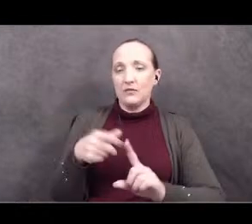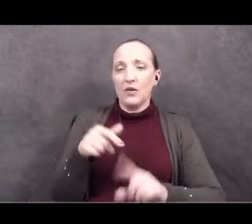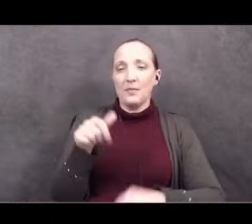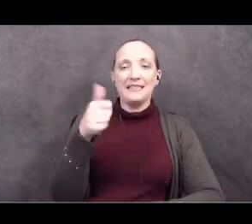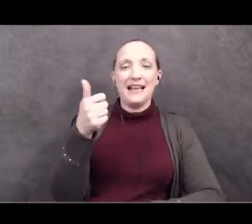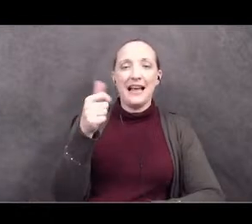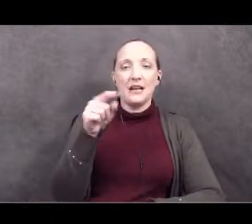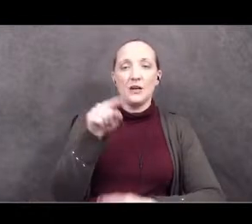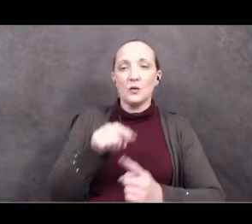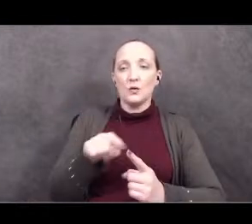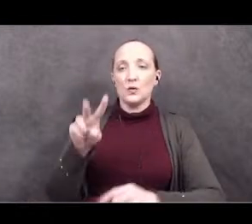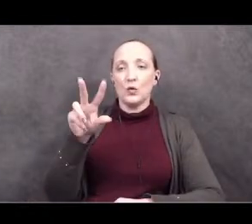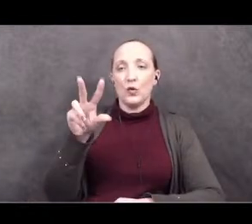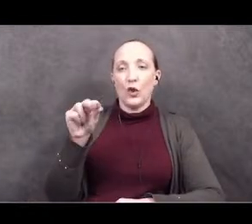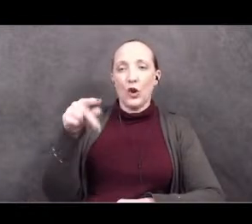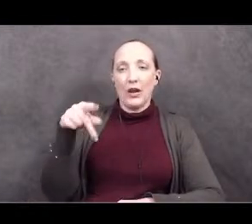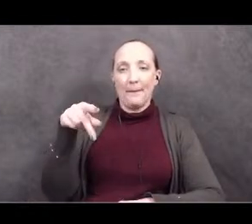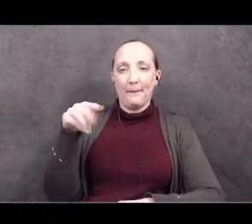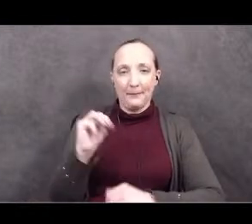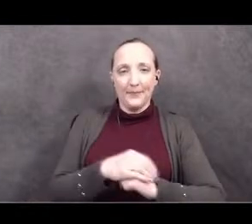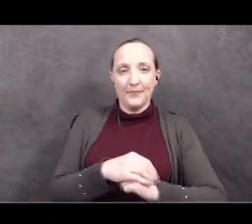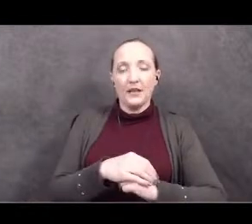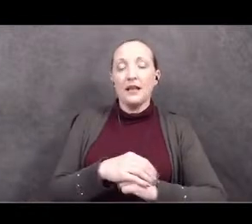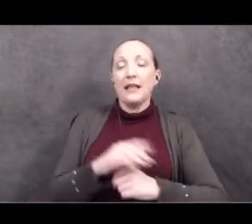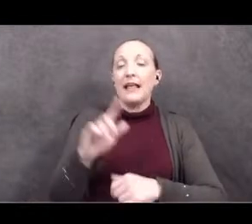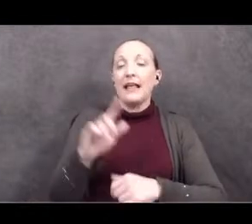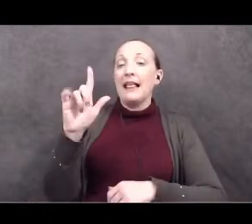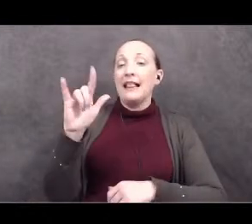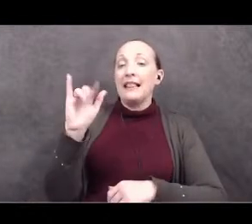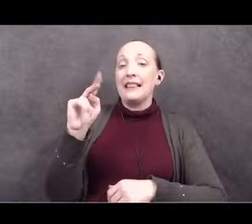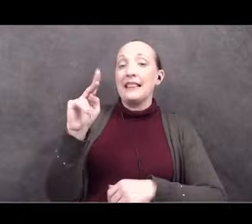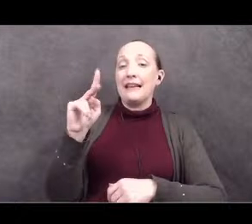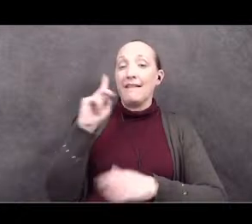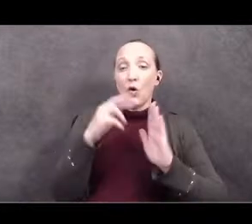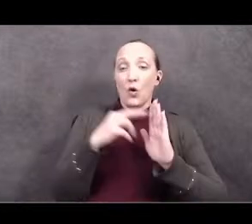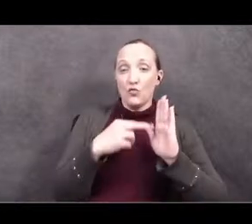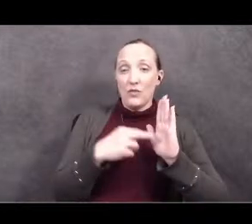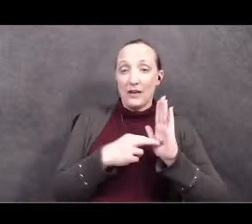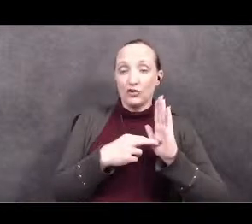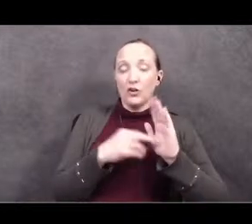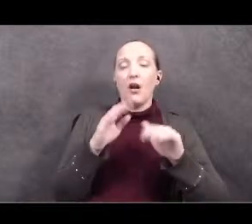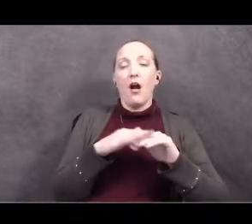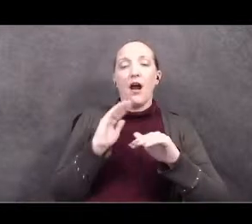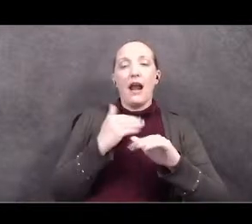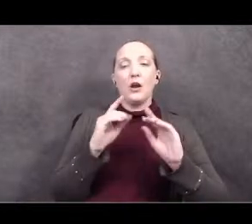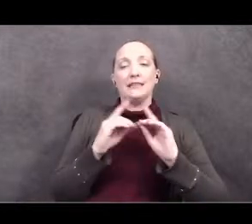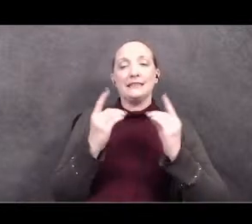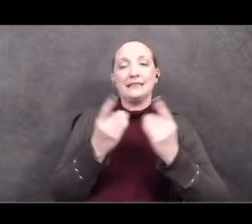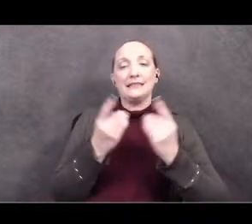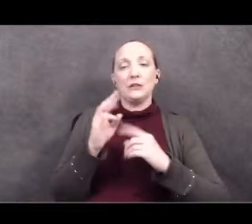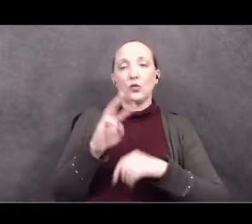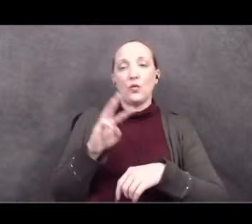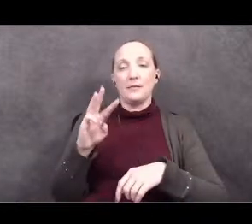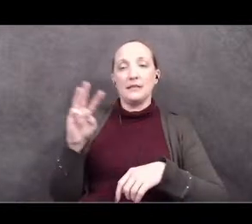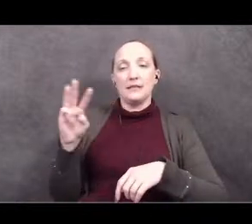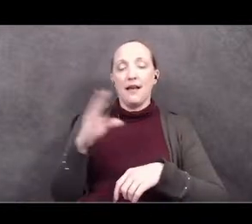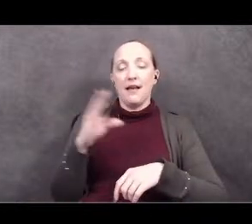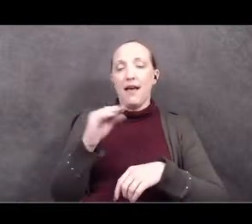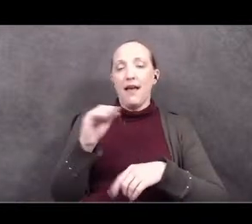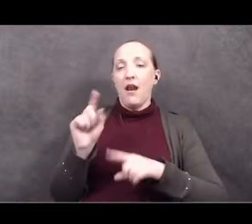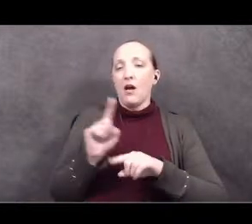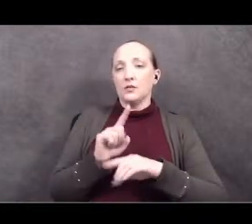2:30 p.m. uh the links to register for the event are the district website and also on our social media